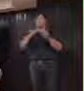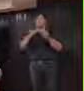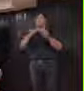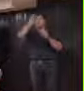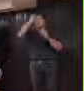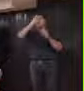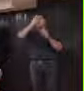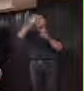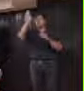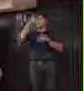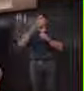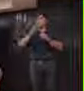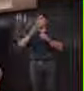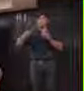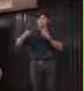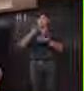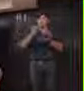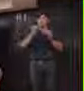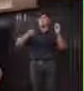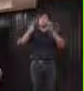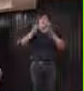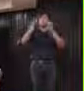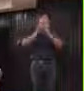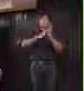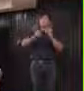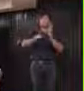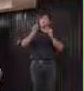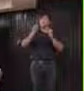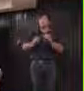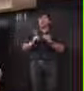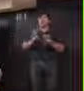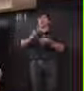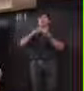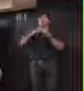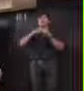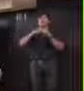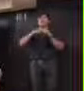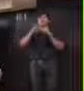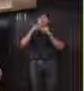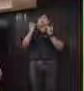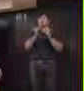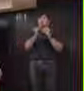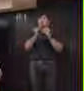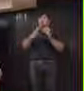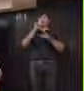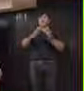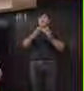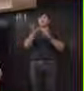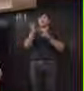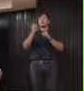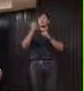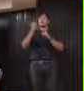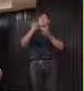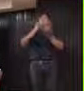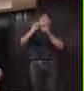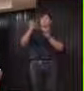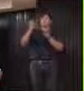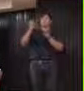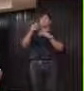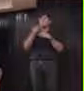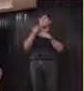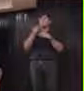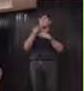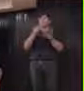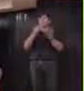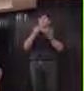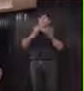there needs to be a lot more writing about Jammu and Kashmir so that people can have an informed point of view. But thank you